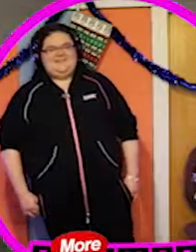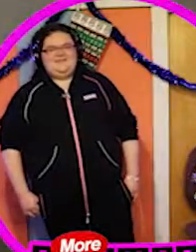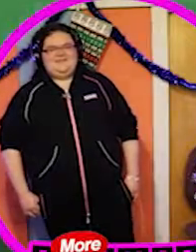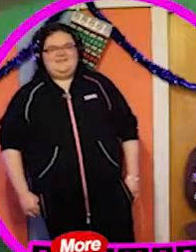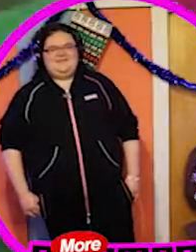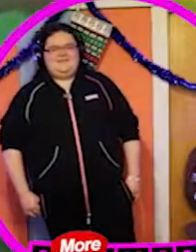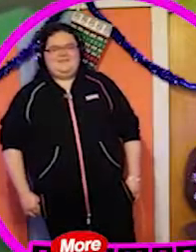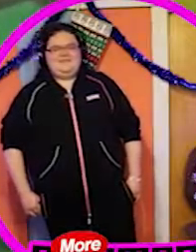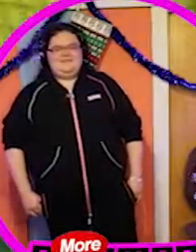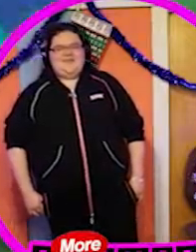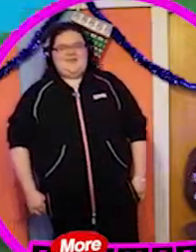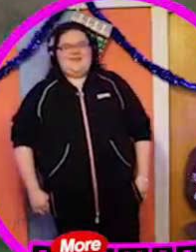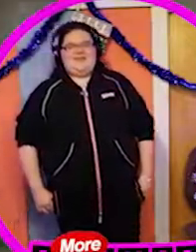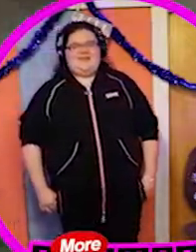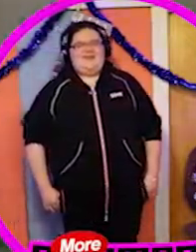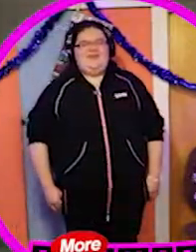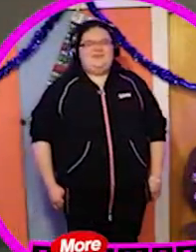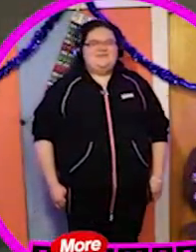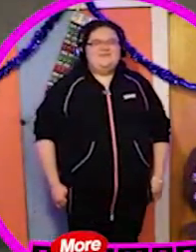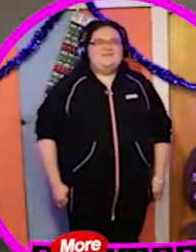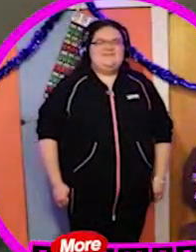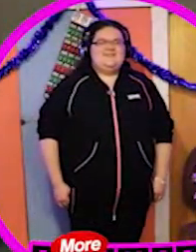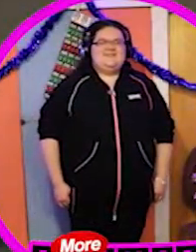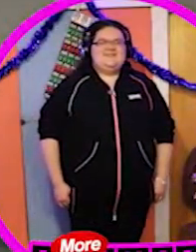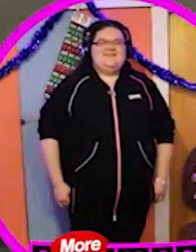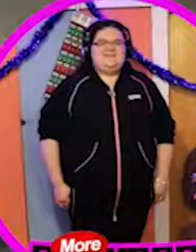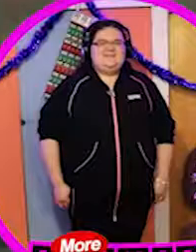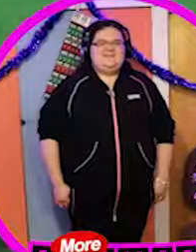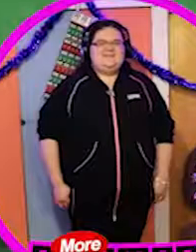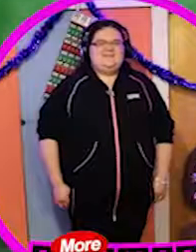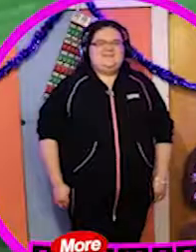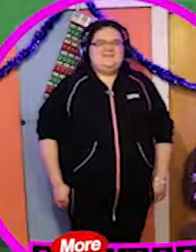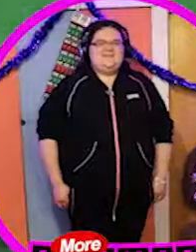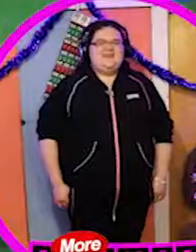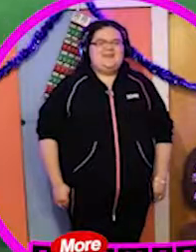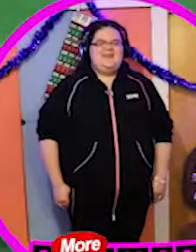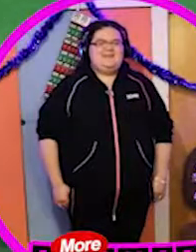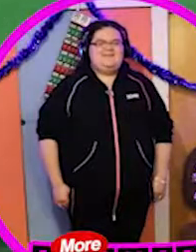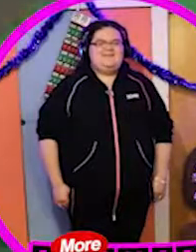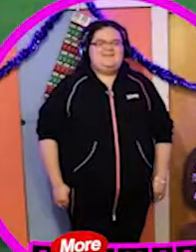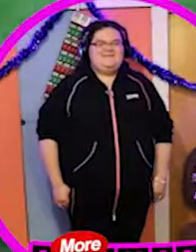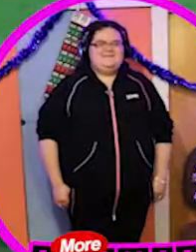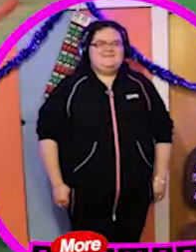Toby. I'll see you here. There you go. Yeah, yeah.